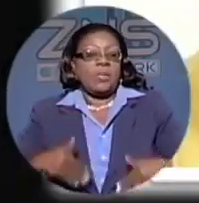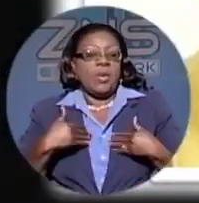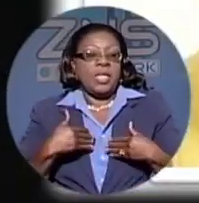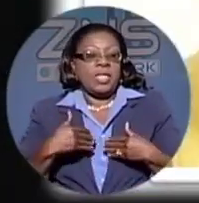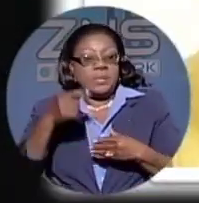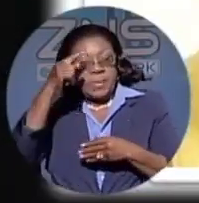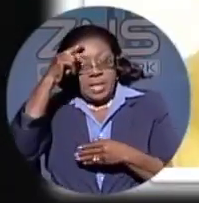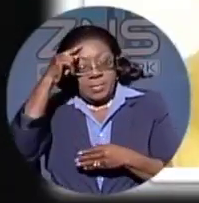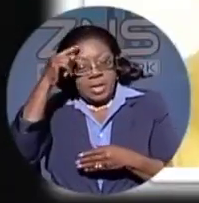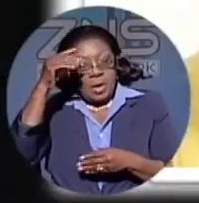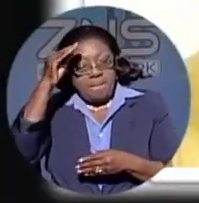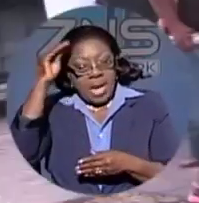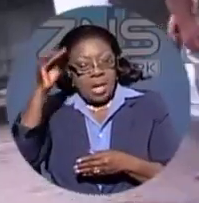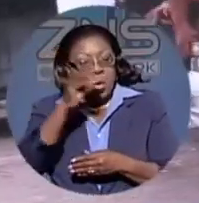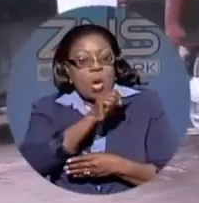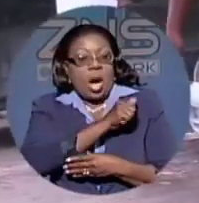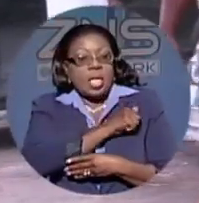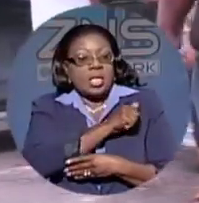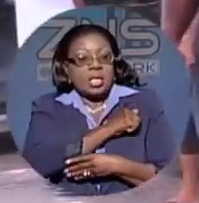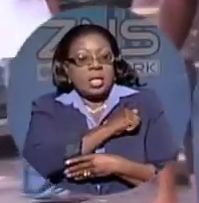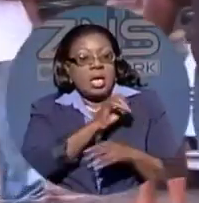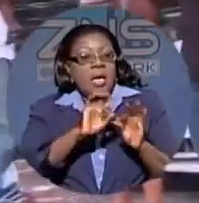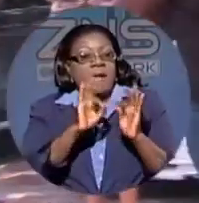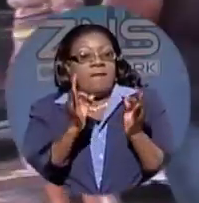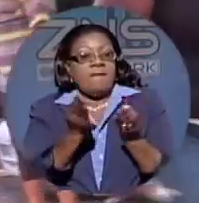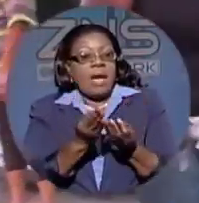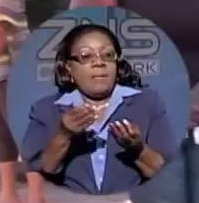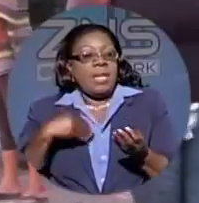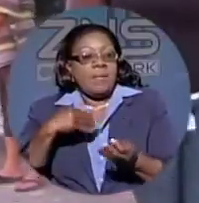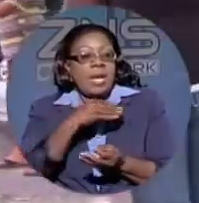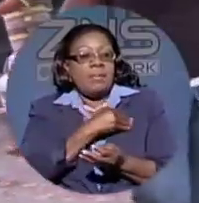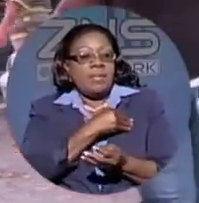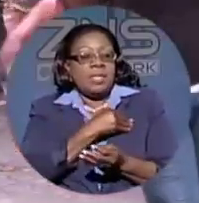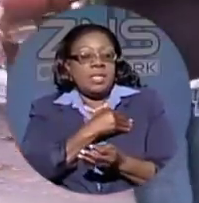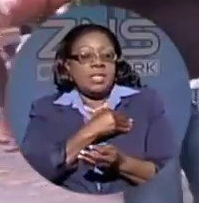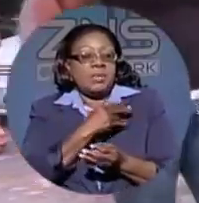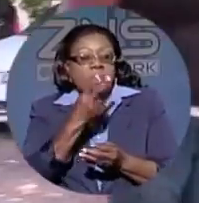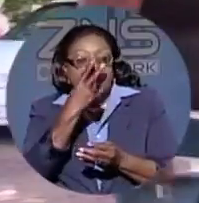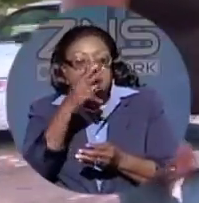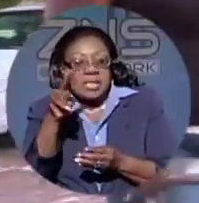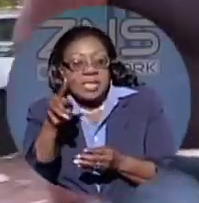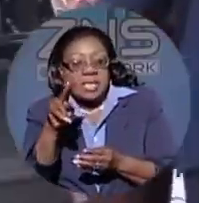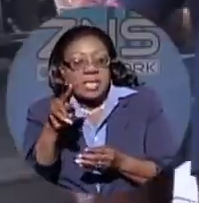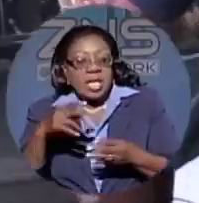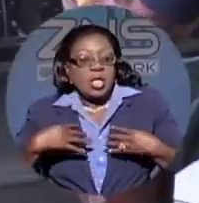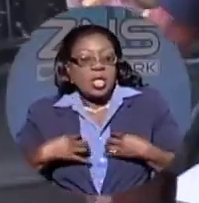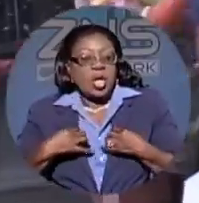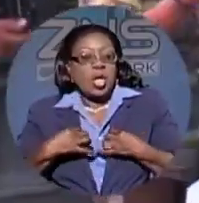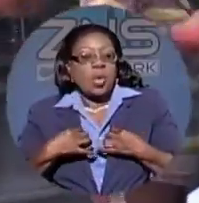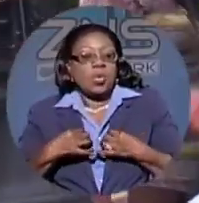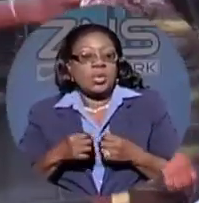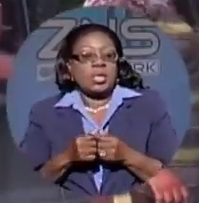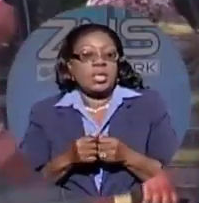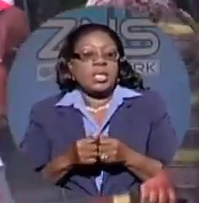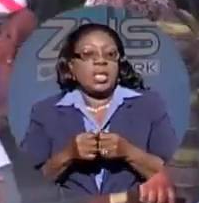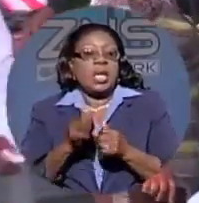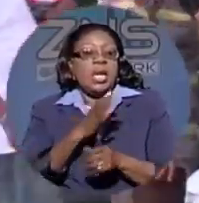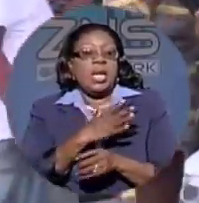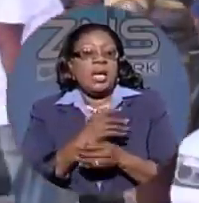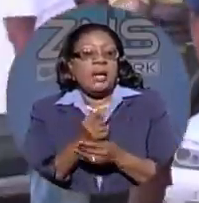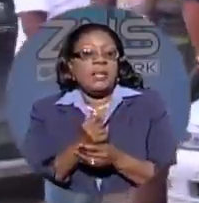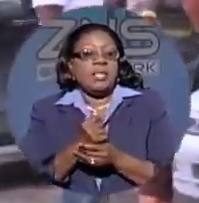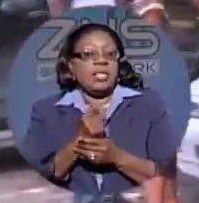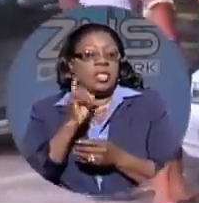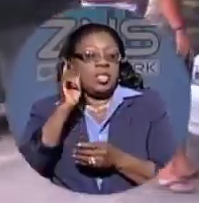of 11-year-old Marco Archer. Family members were taken to identify the clothing found at the scene, and a media briefing on this heart-wrenching